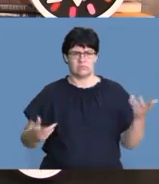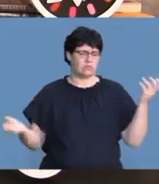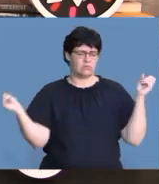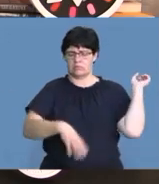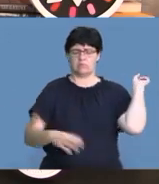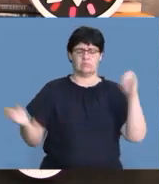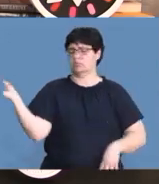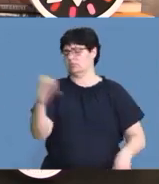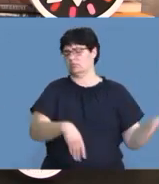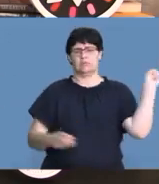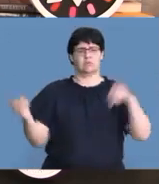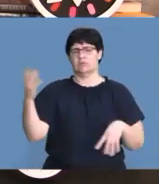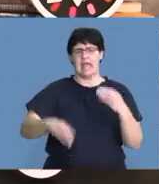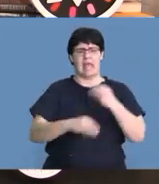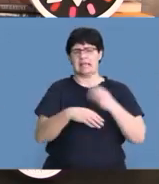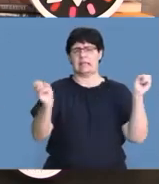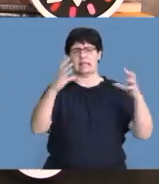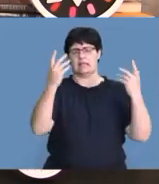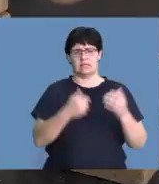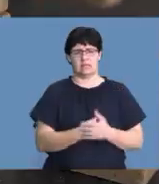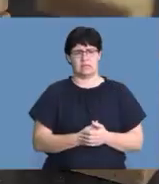up. It doesn't add up.